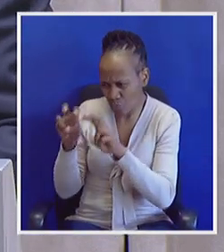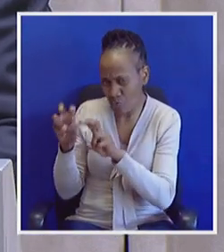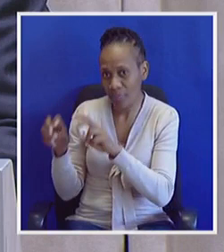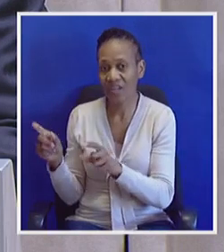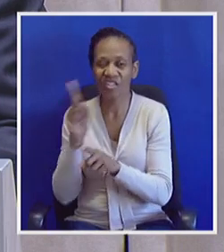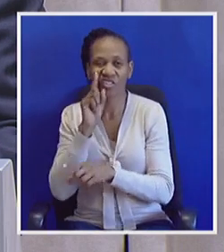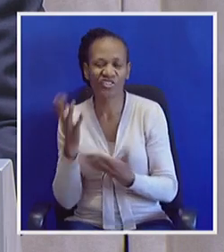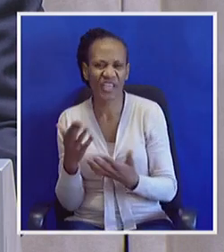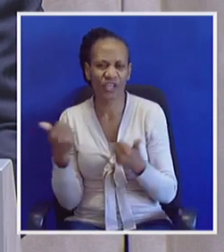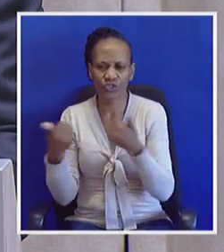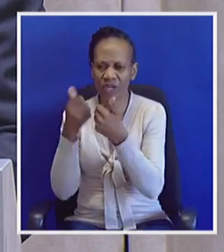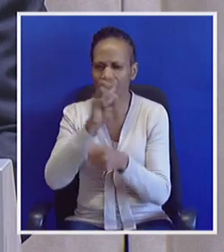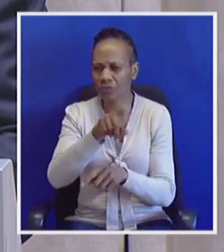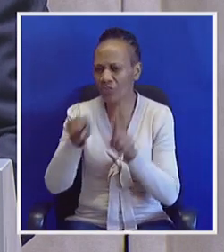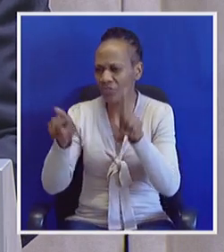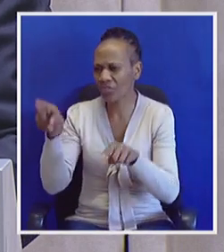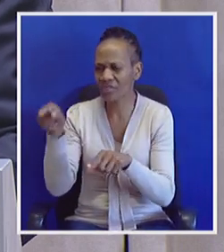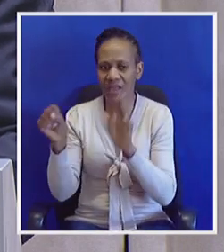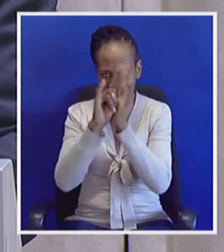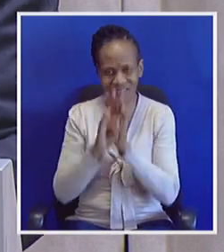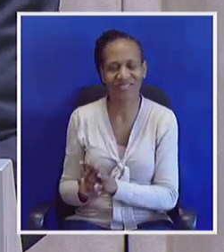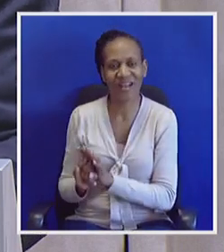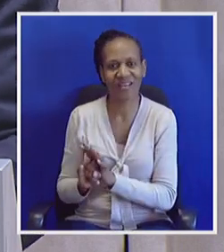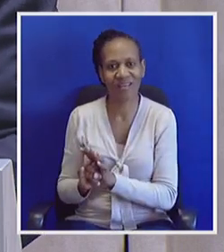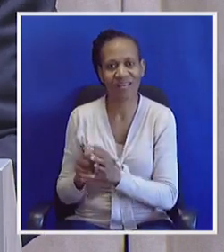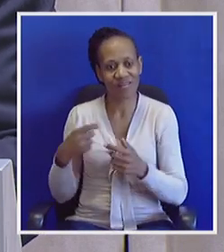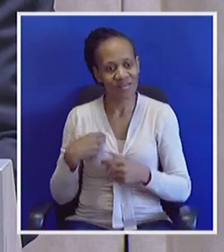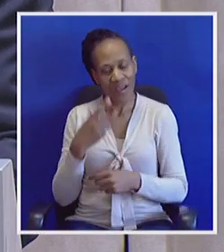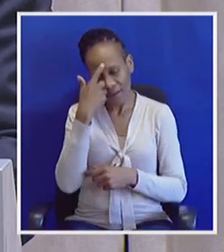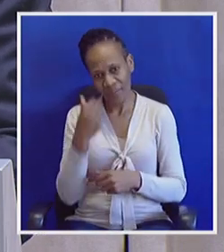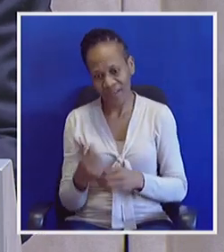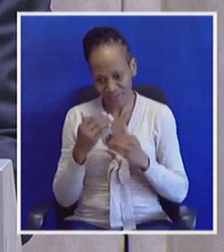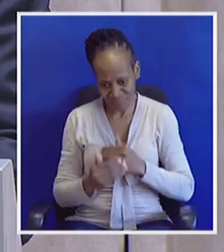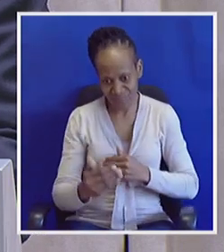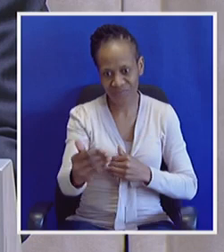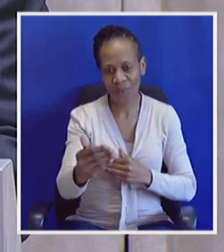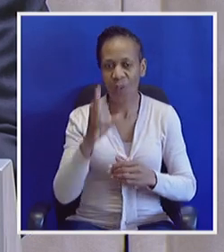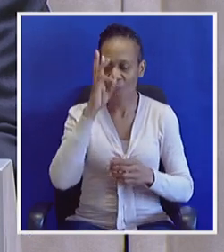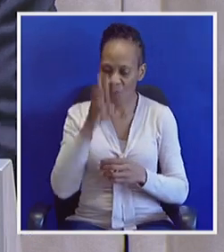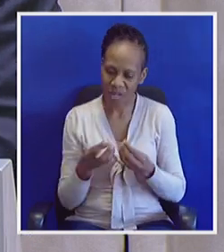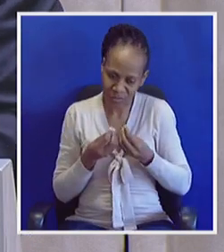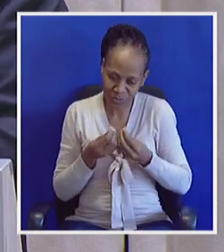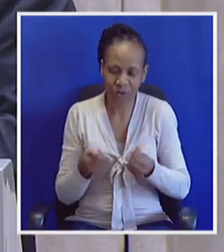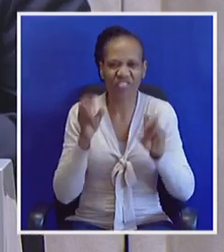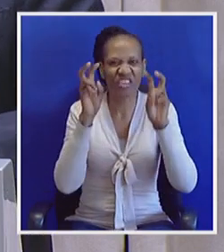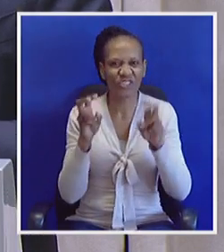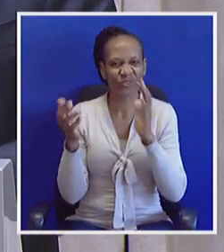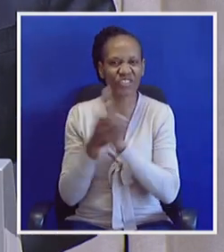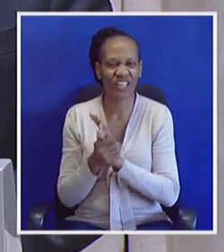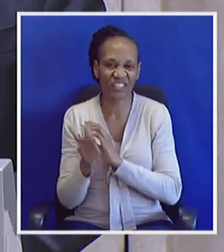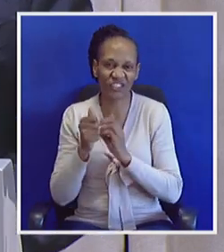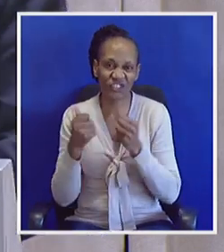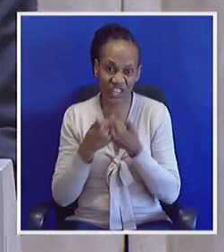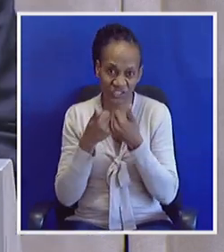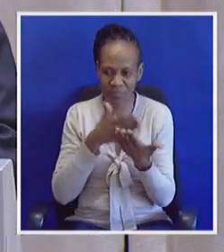of difficulties that we face. And we believe that we are on the way to addressing the skills challenge in our country. Thank you,